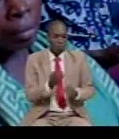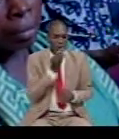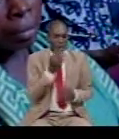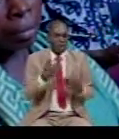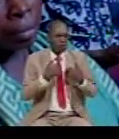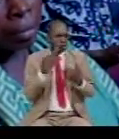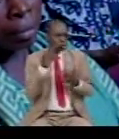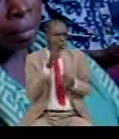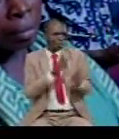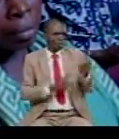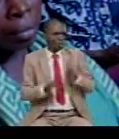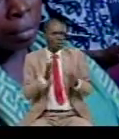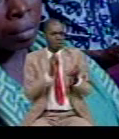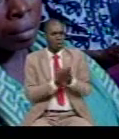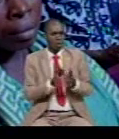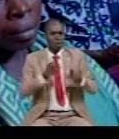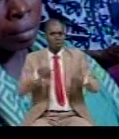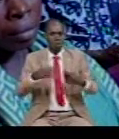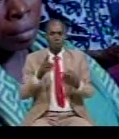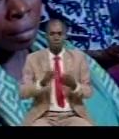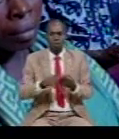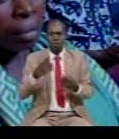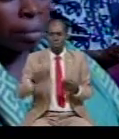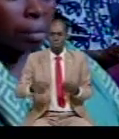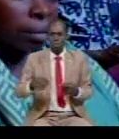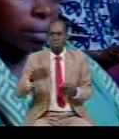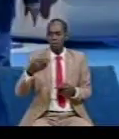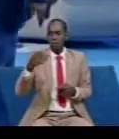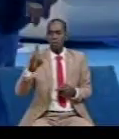pictures of those people that go to the dunghill and they go